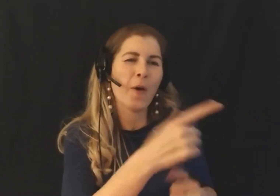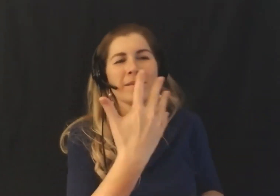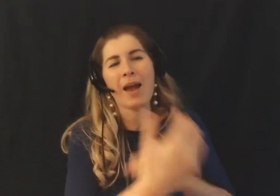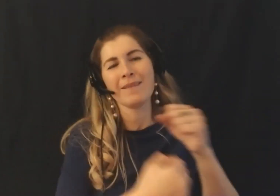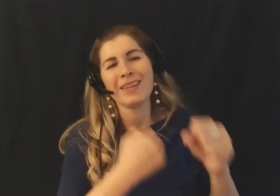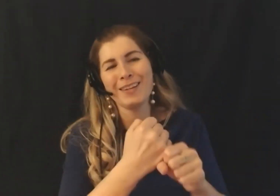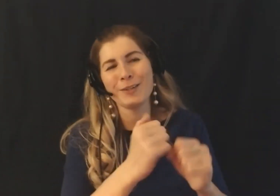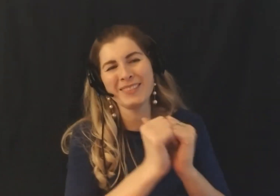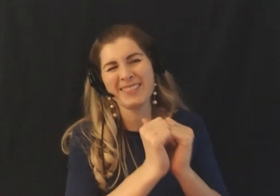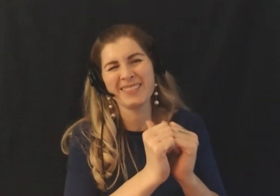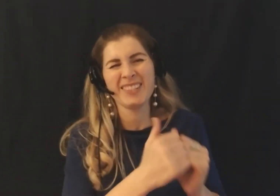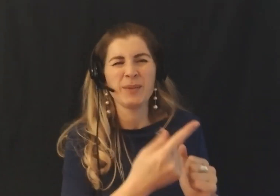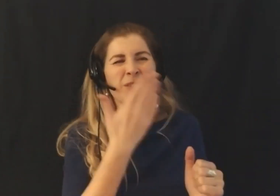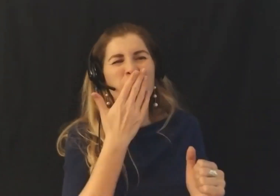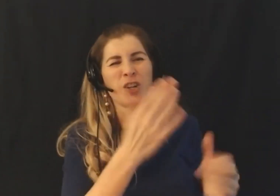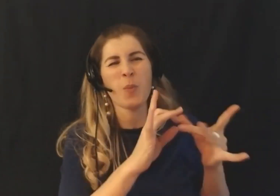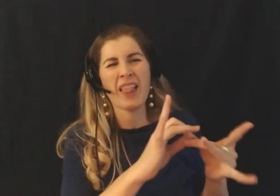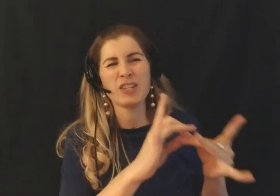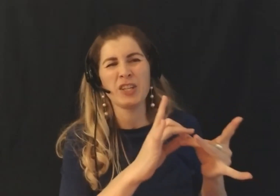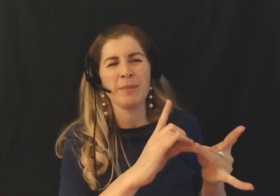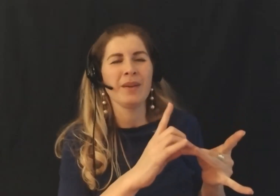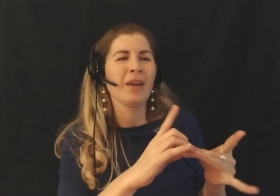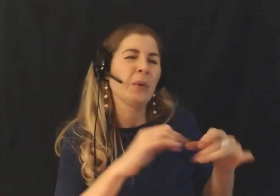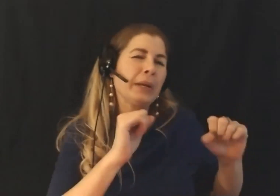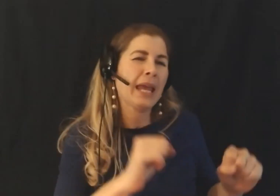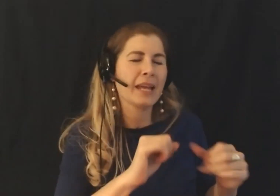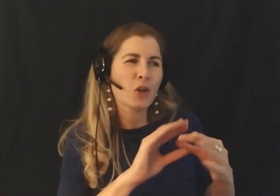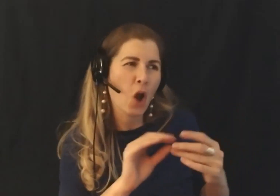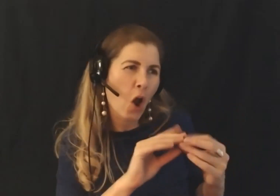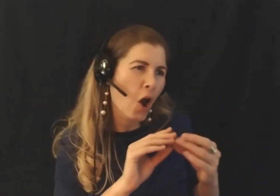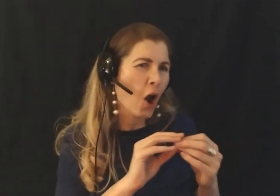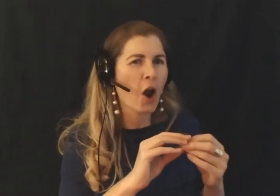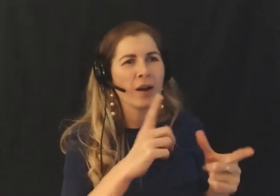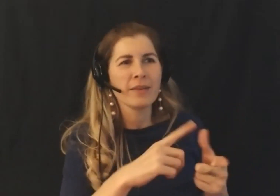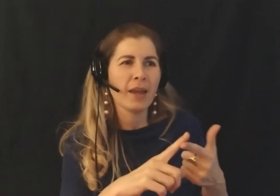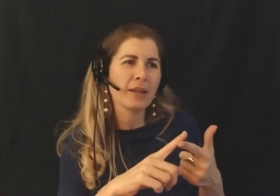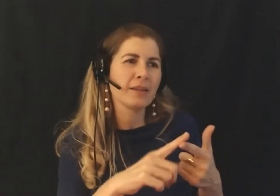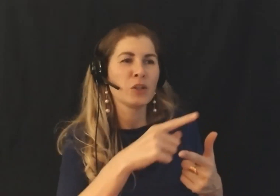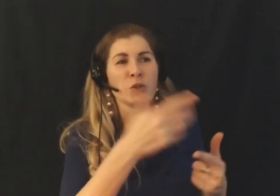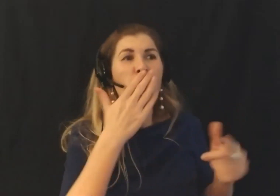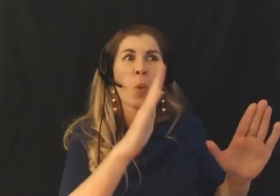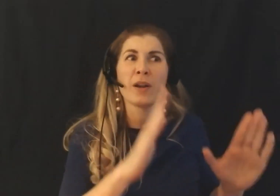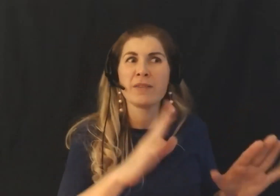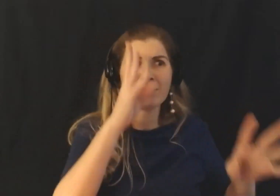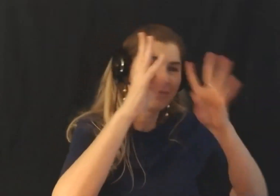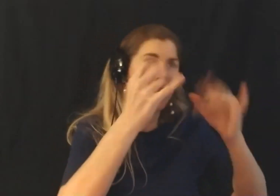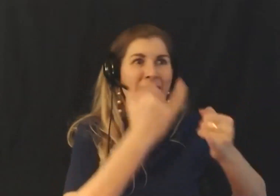So we kind of have a great working relationship where we can really just talk it out and then improvise. She's a great improviser and create